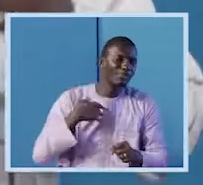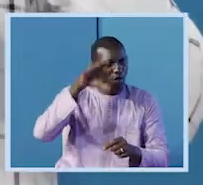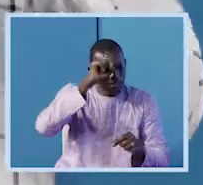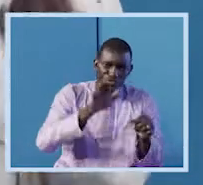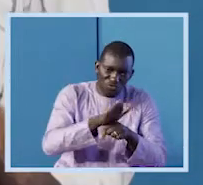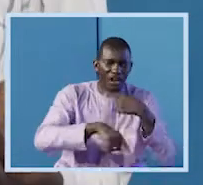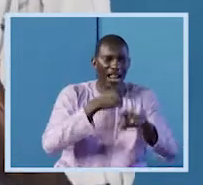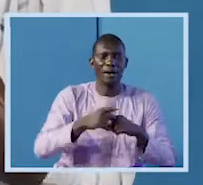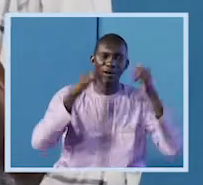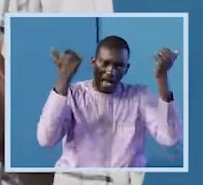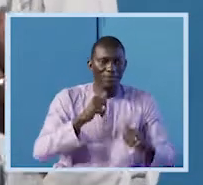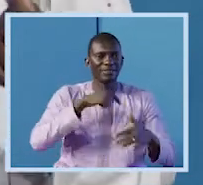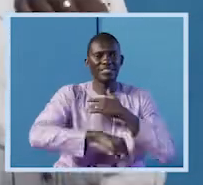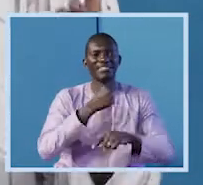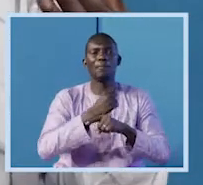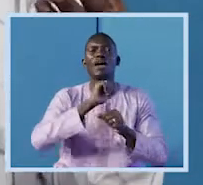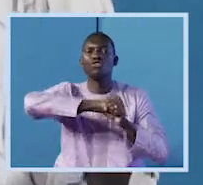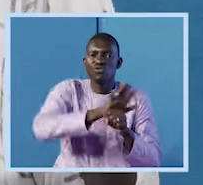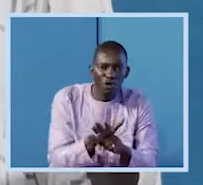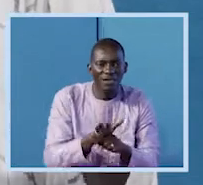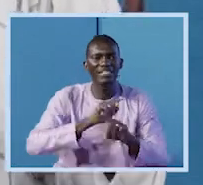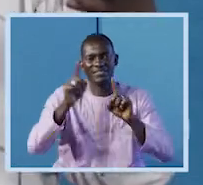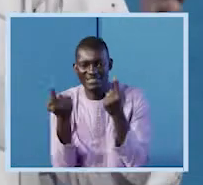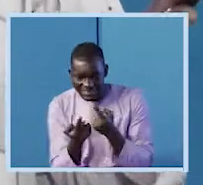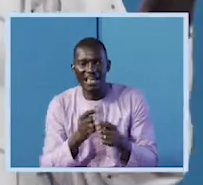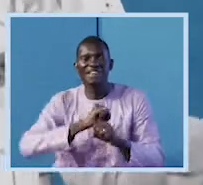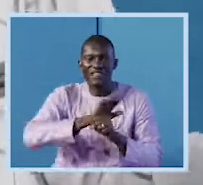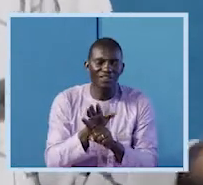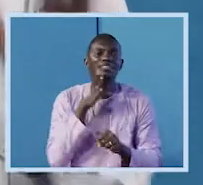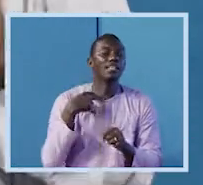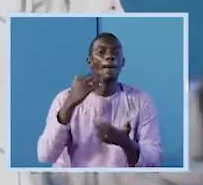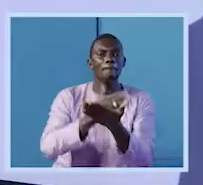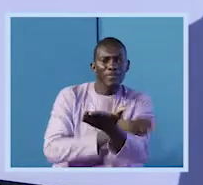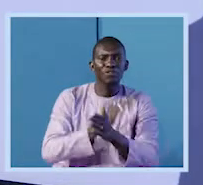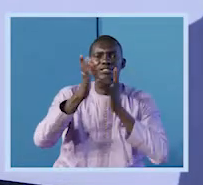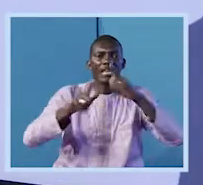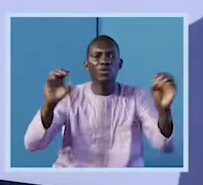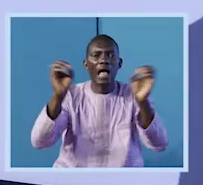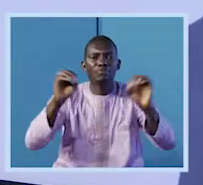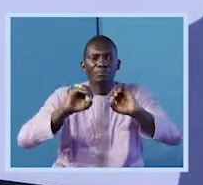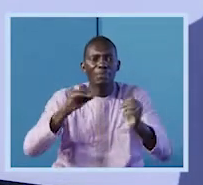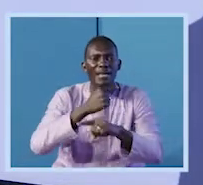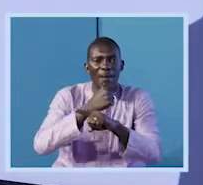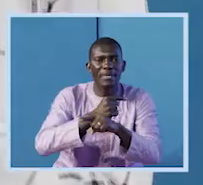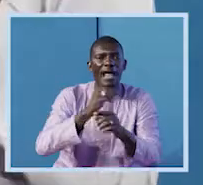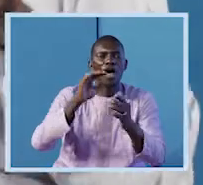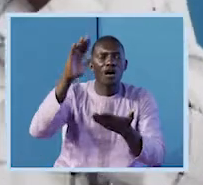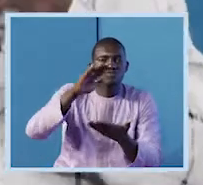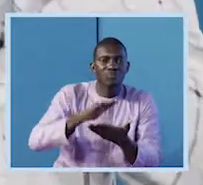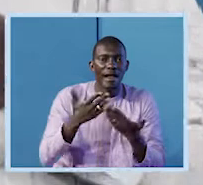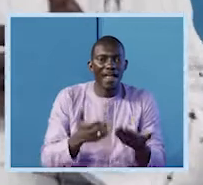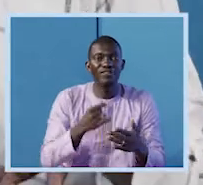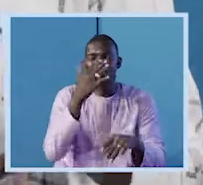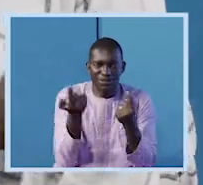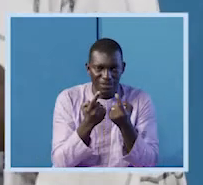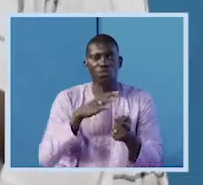And sign language interpretation was not something that was in existence at the time. This is something that we'll also talk about. But before we go